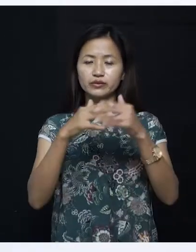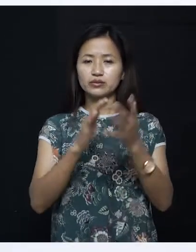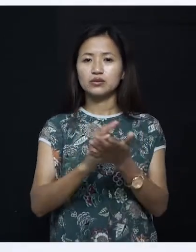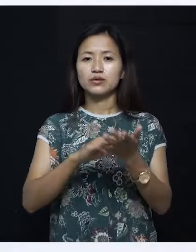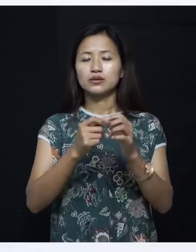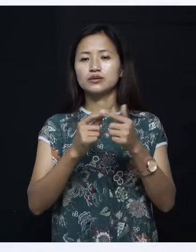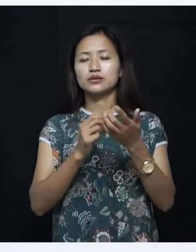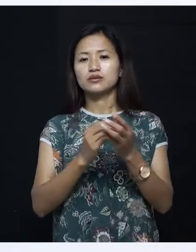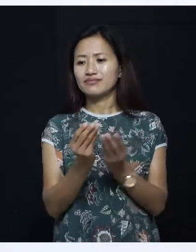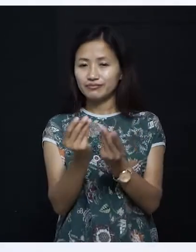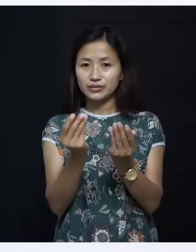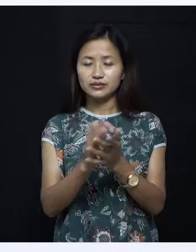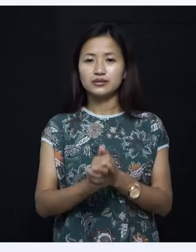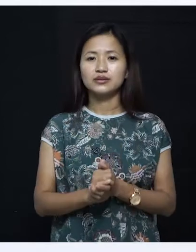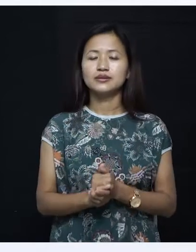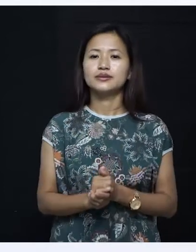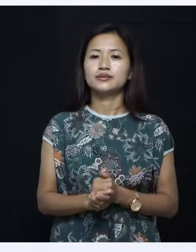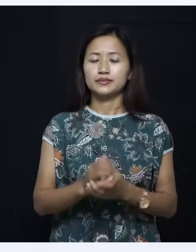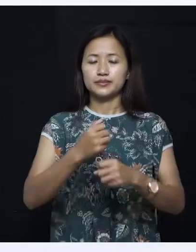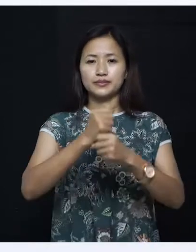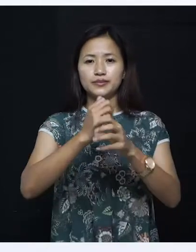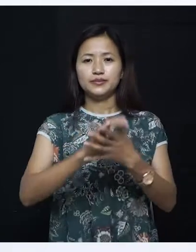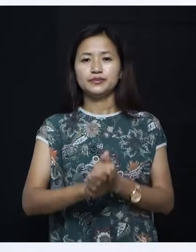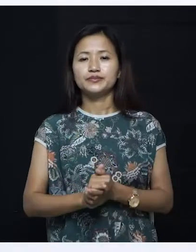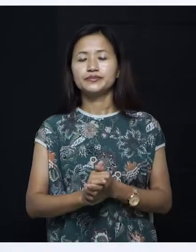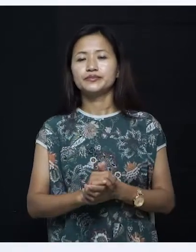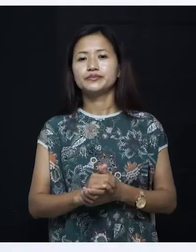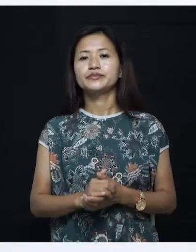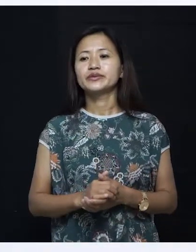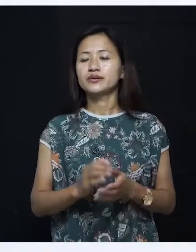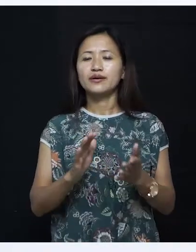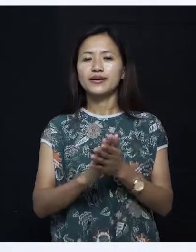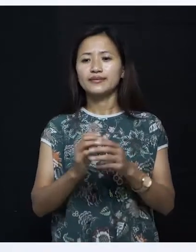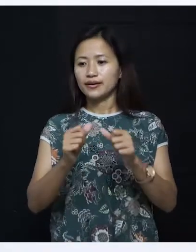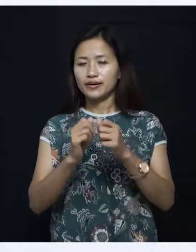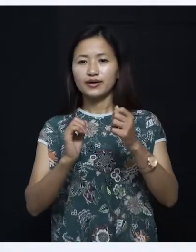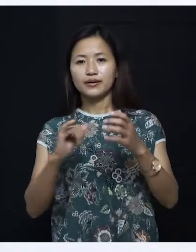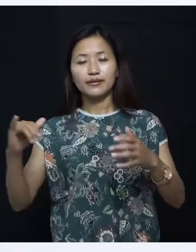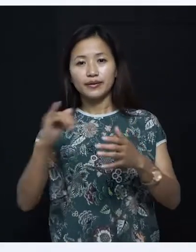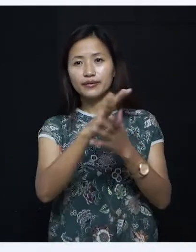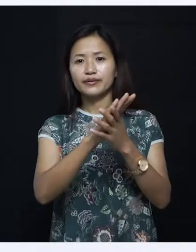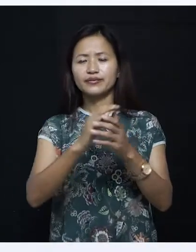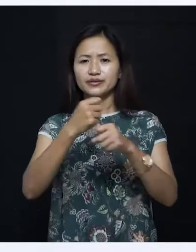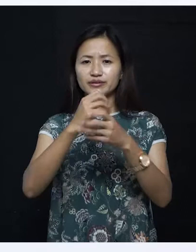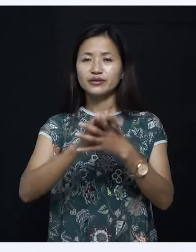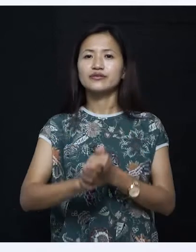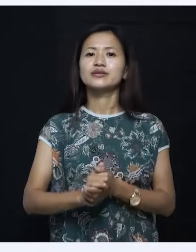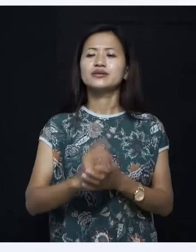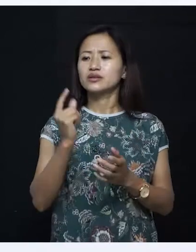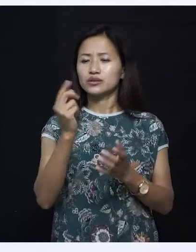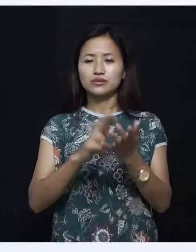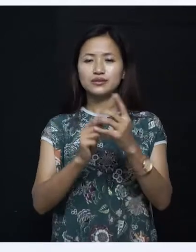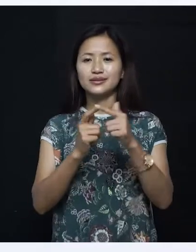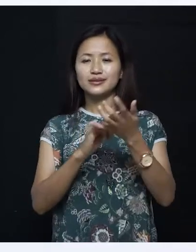is used to manufacture aircraft. Okay, aircraft, wire, utensil, and